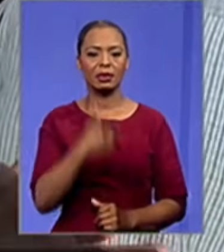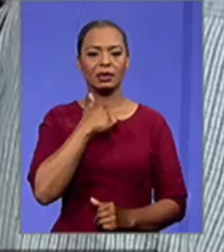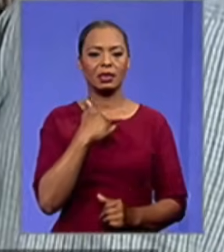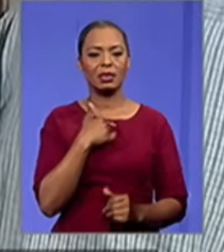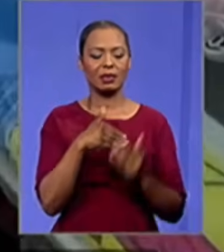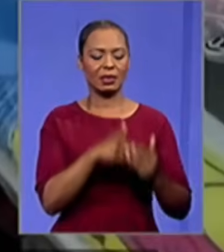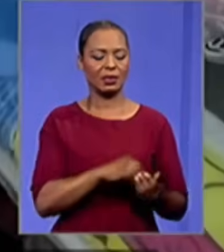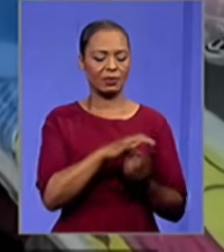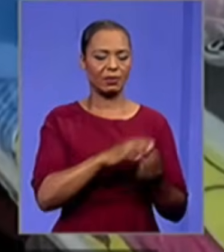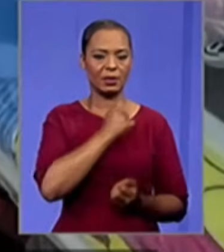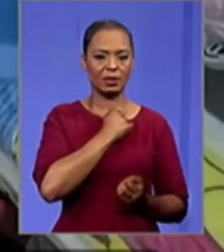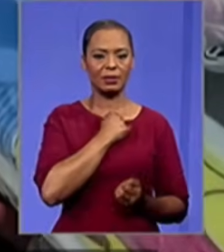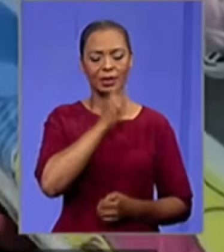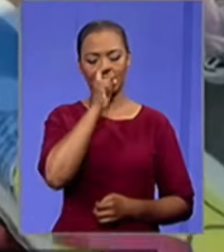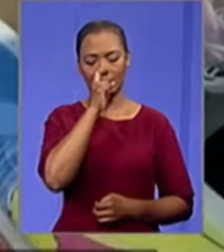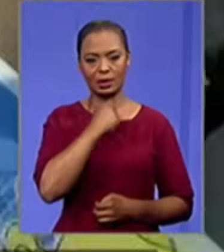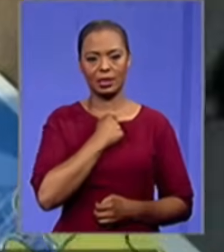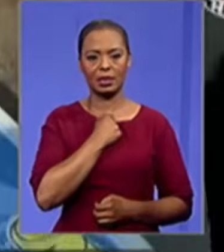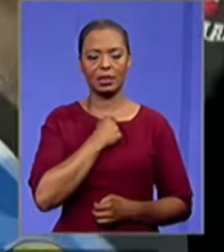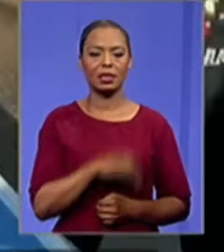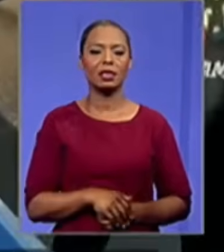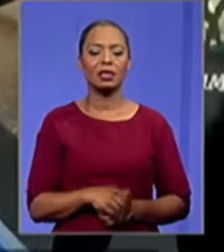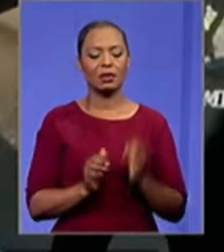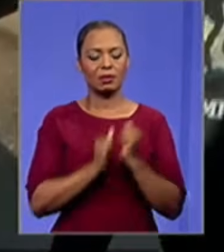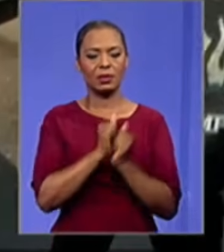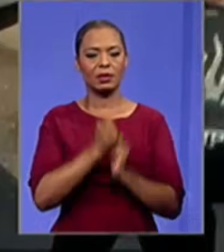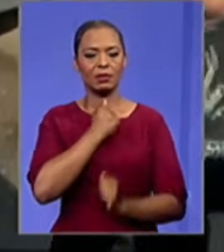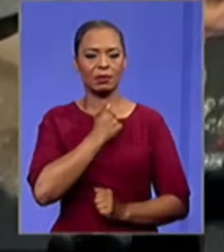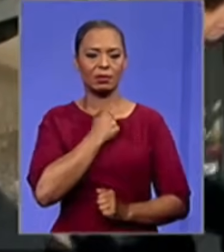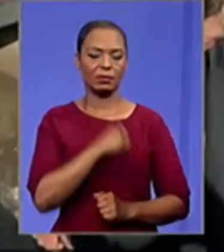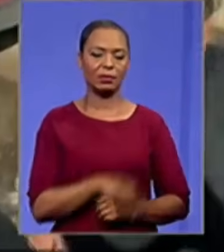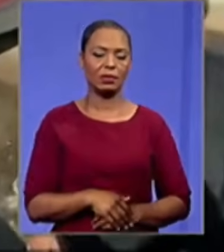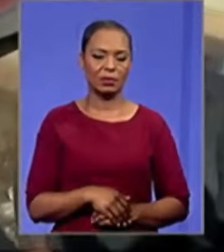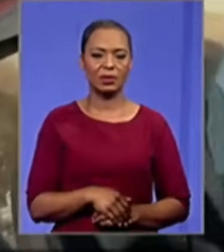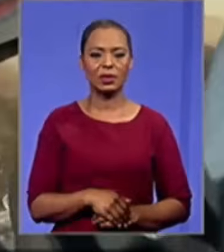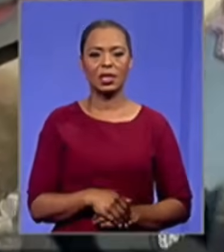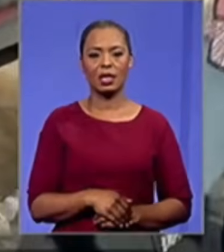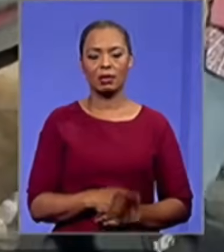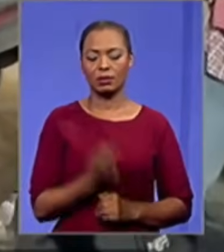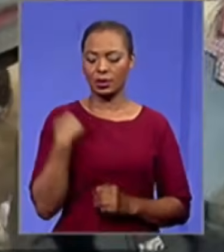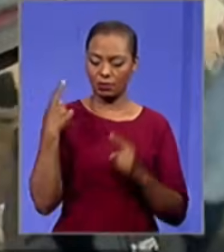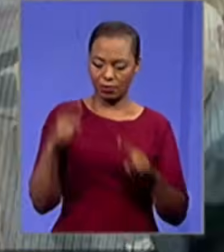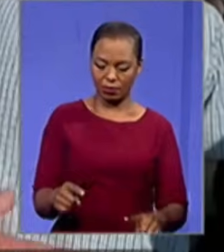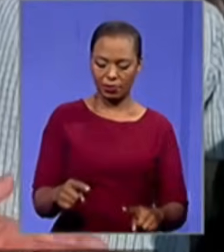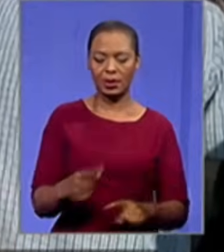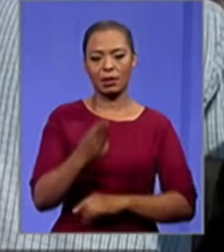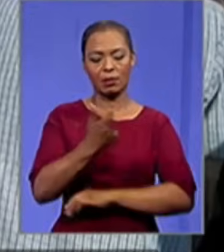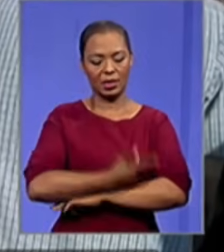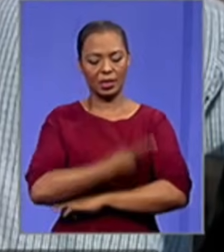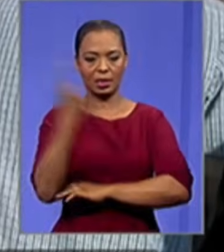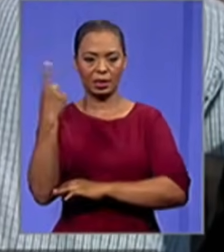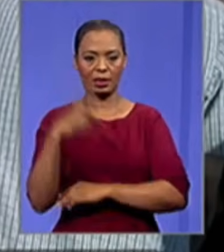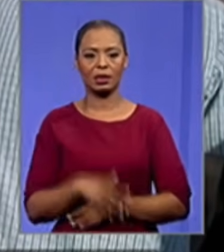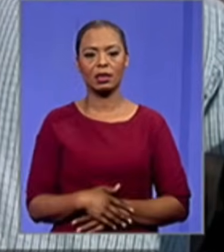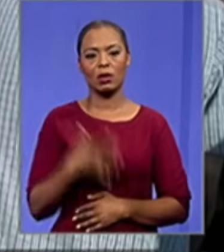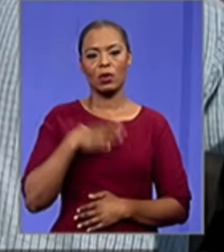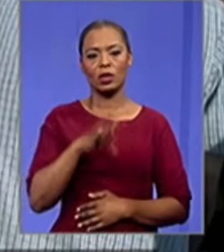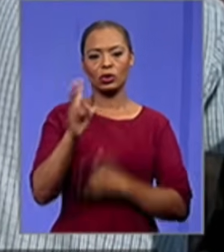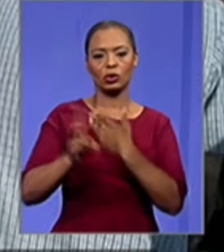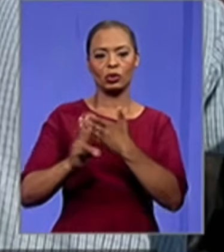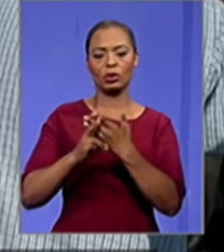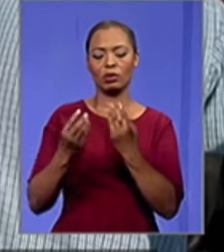my sister, my brother, and I just like before the war like couple days, and I want to spend like two weeks with